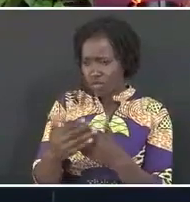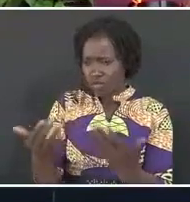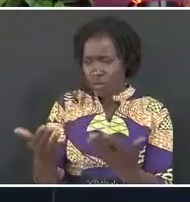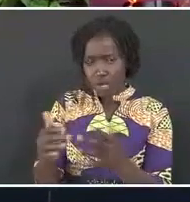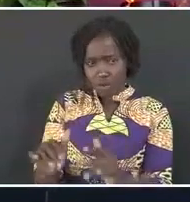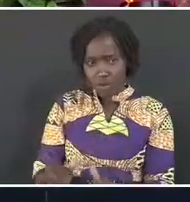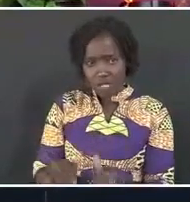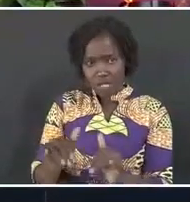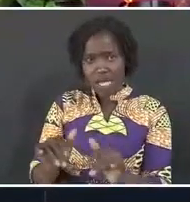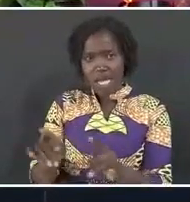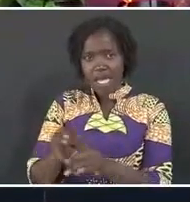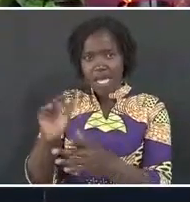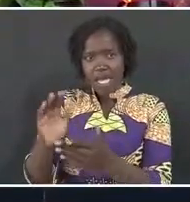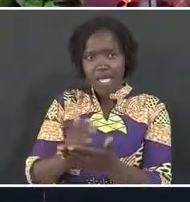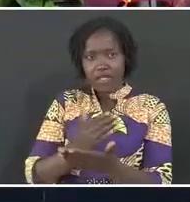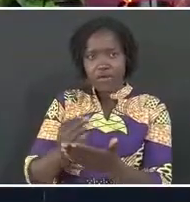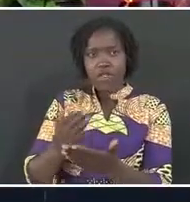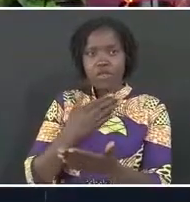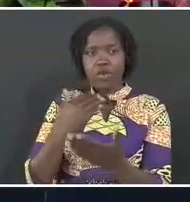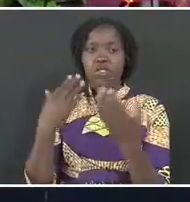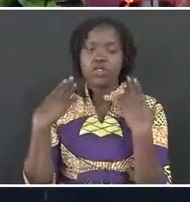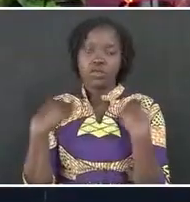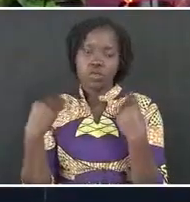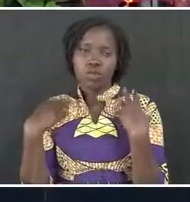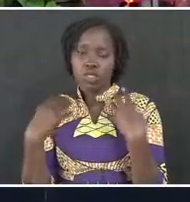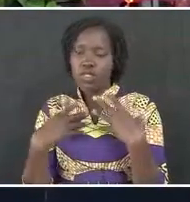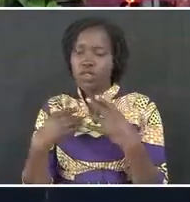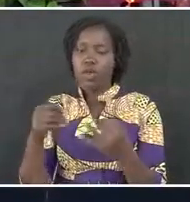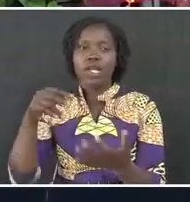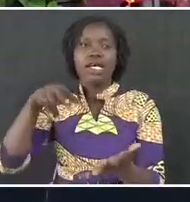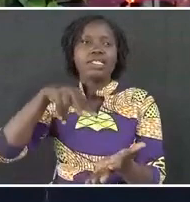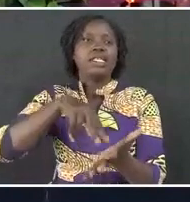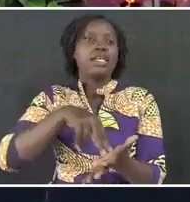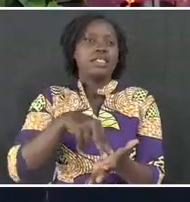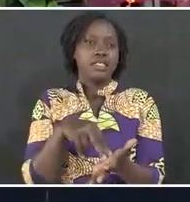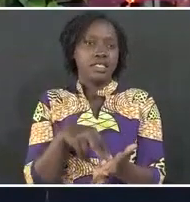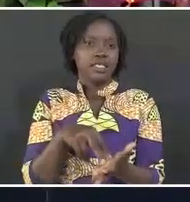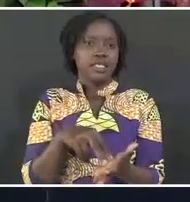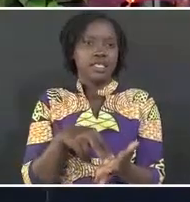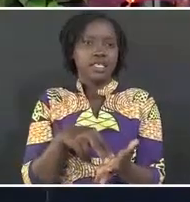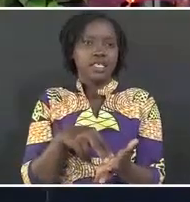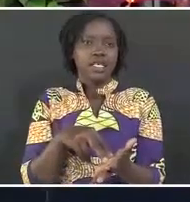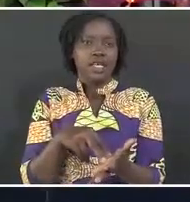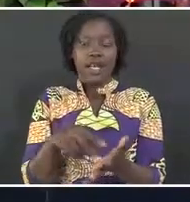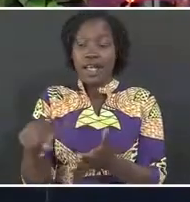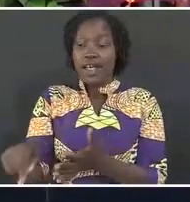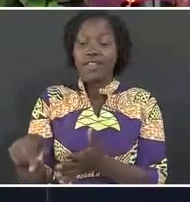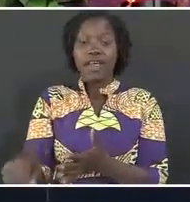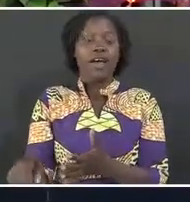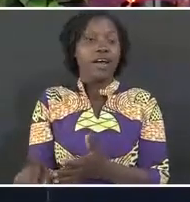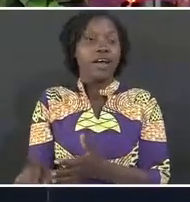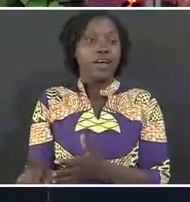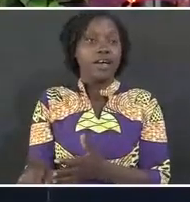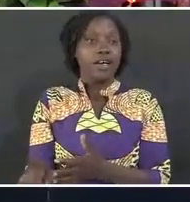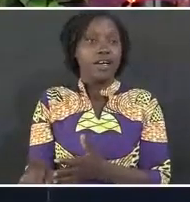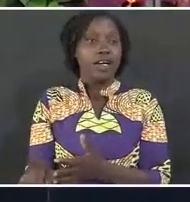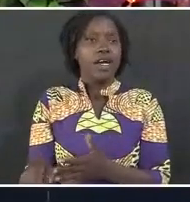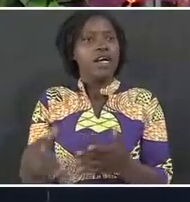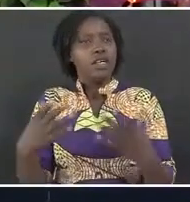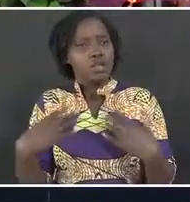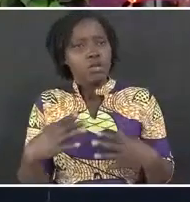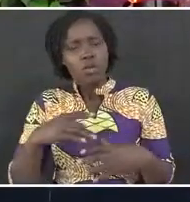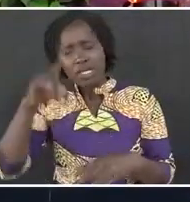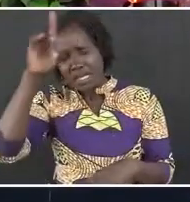so as choirs wanted to practice, they would go and stand on that shrine, you know? And people